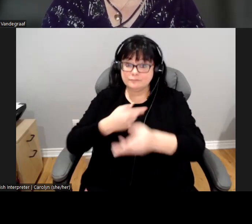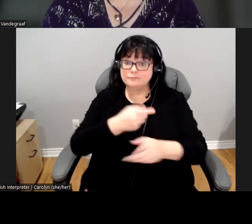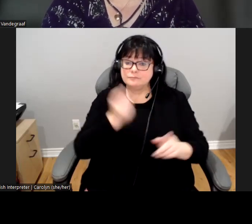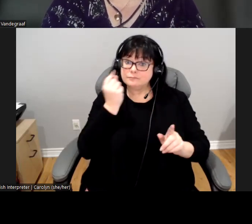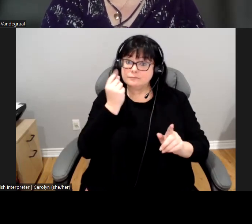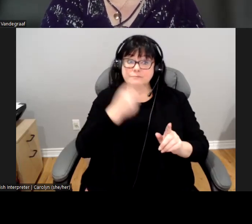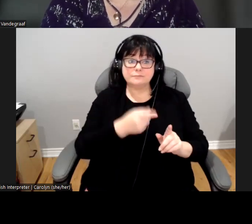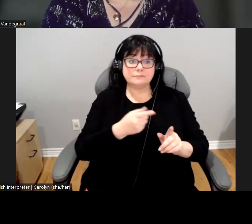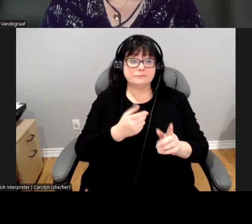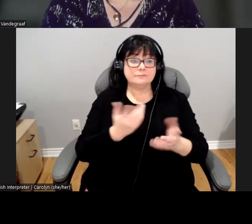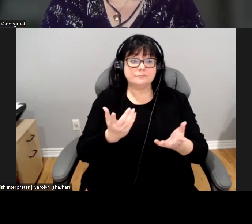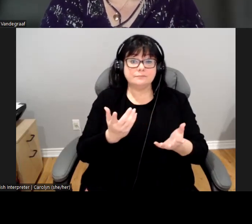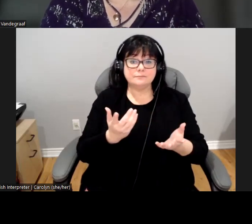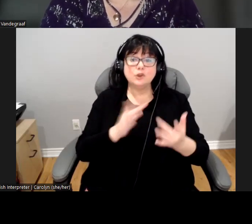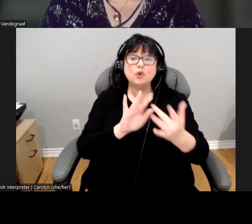out of